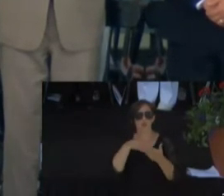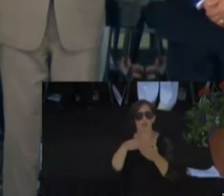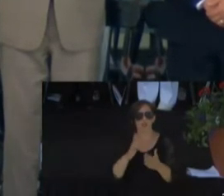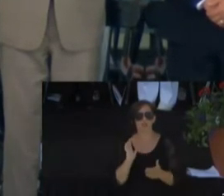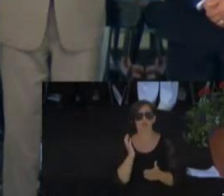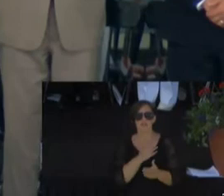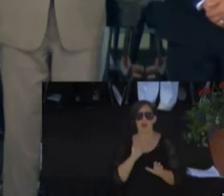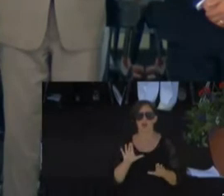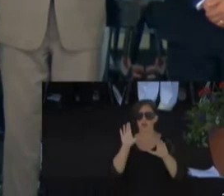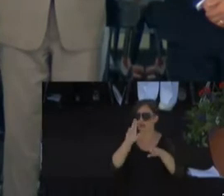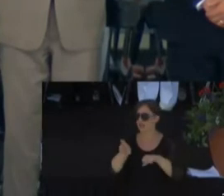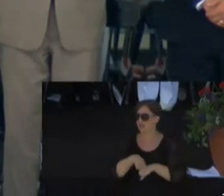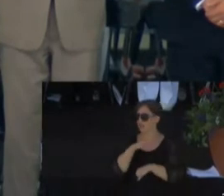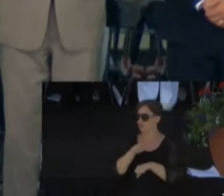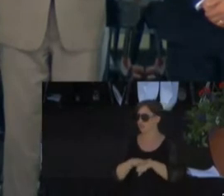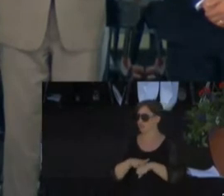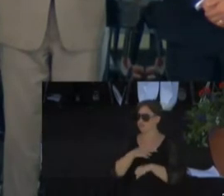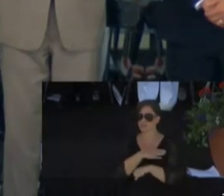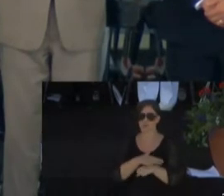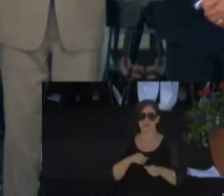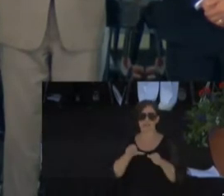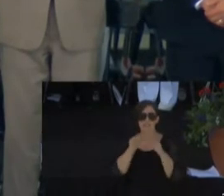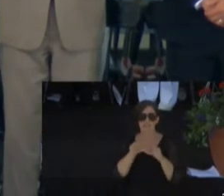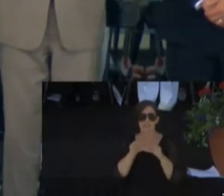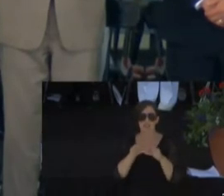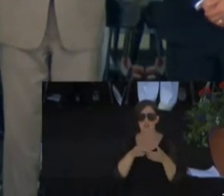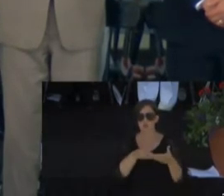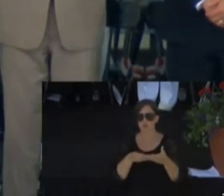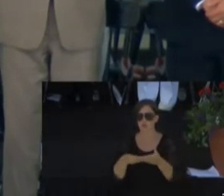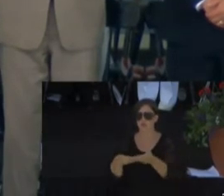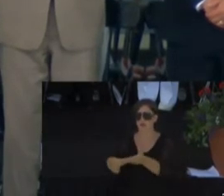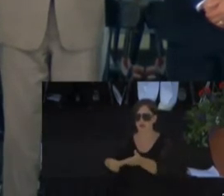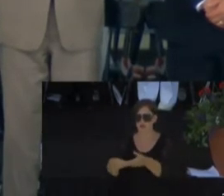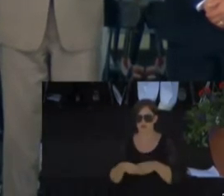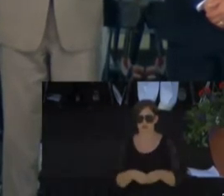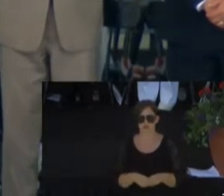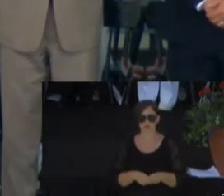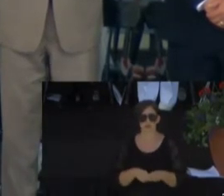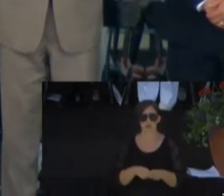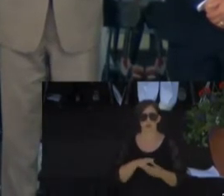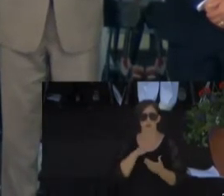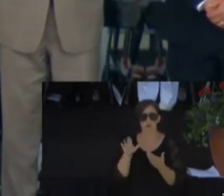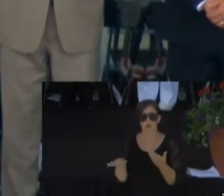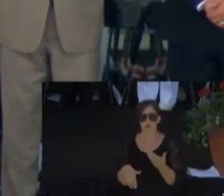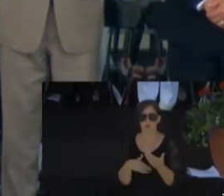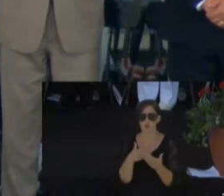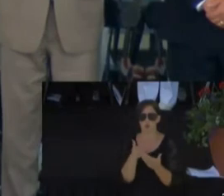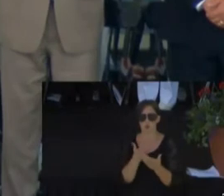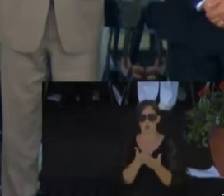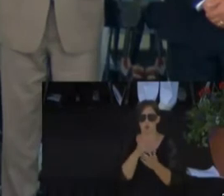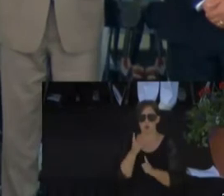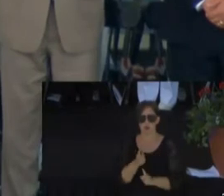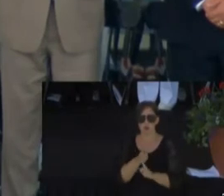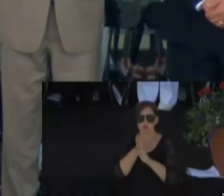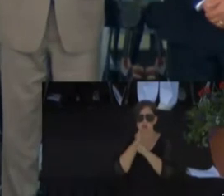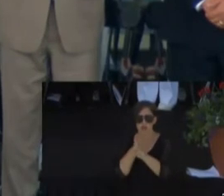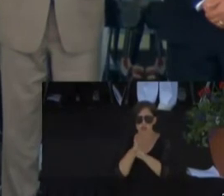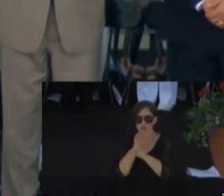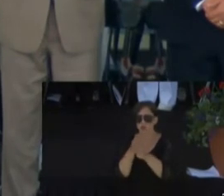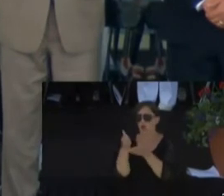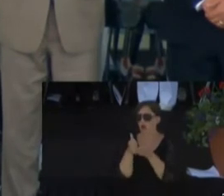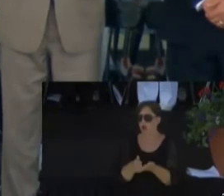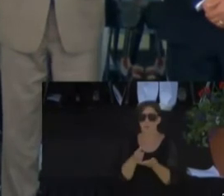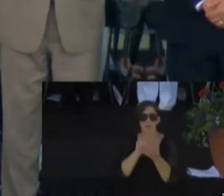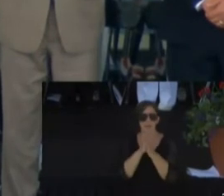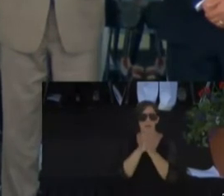nation, please continue to direct their path. May all they set their hand to do find success as they